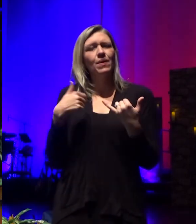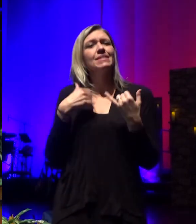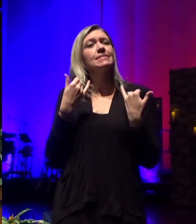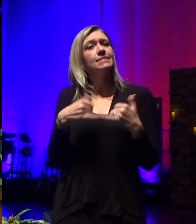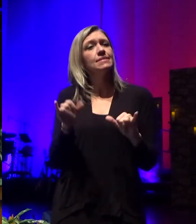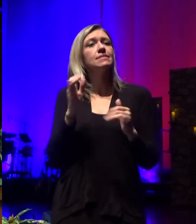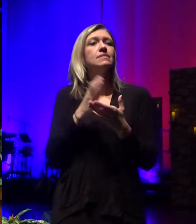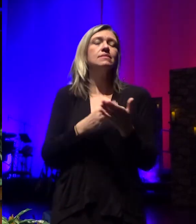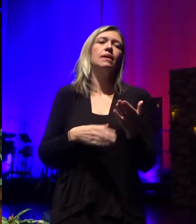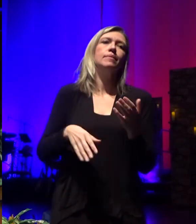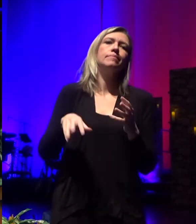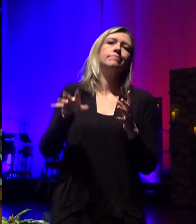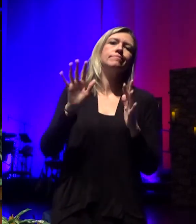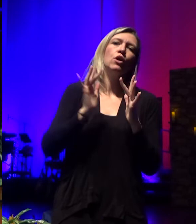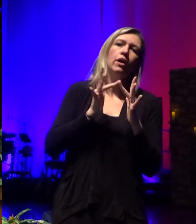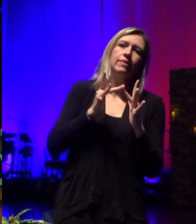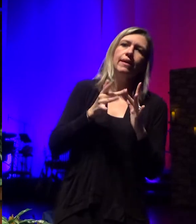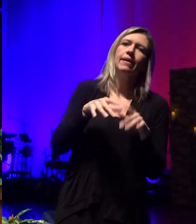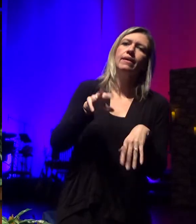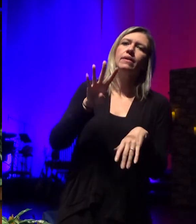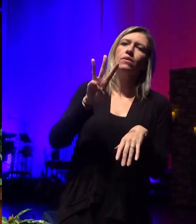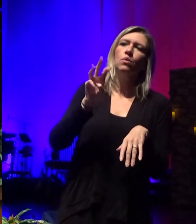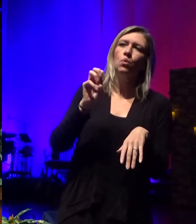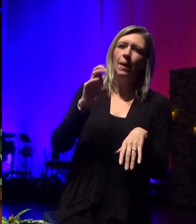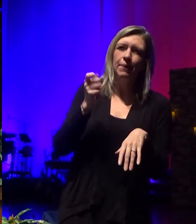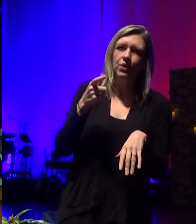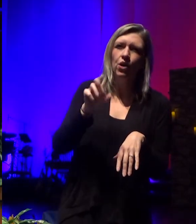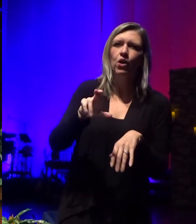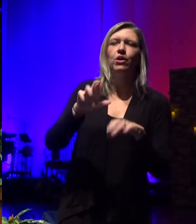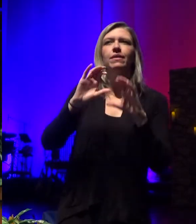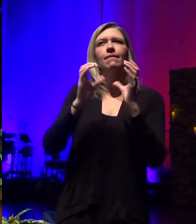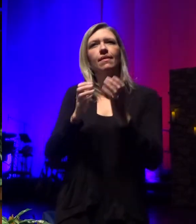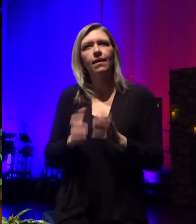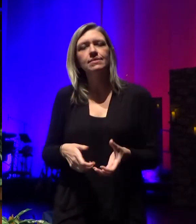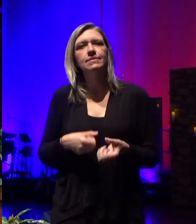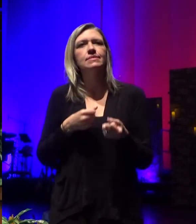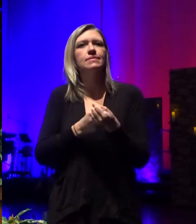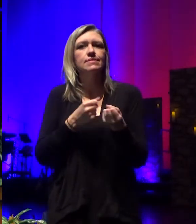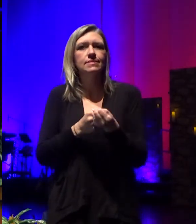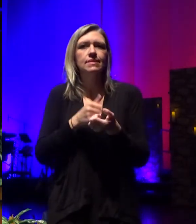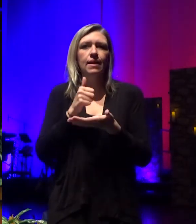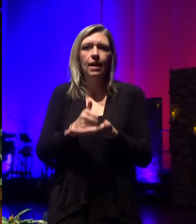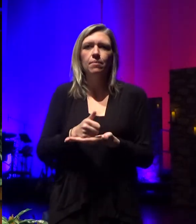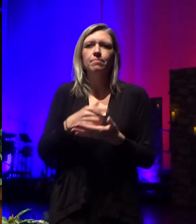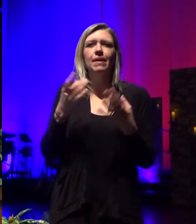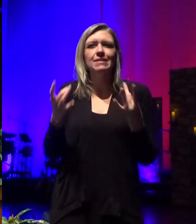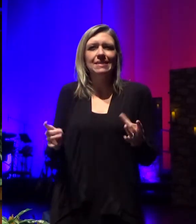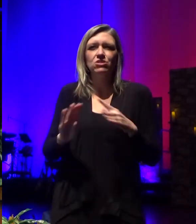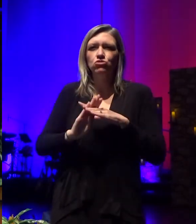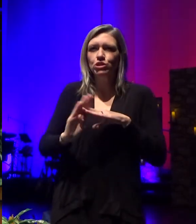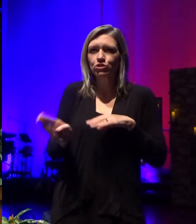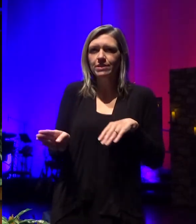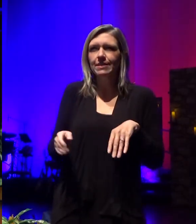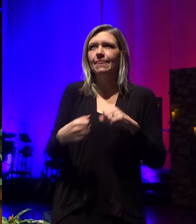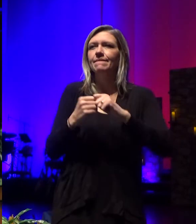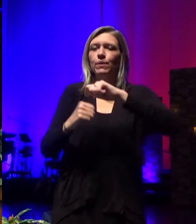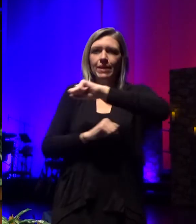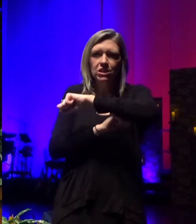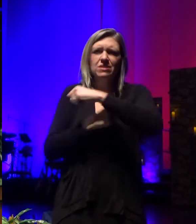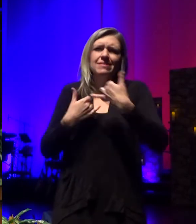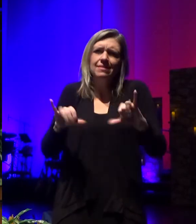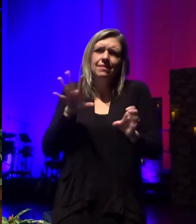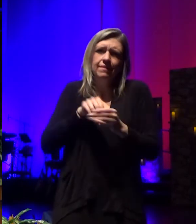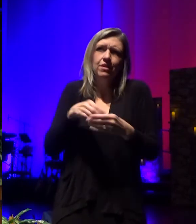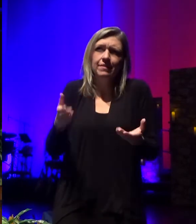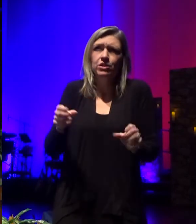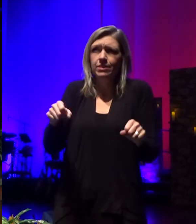some webinars and classes, and I help out around here and meditation retreat and the foundation. And there's so